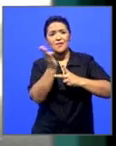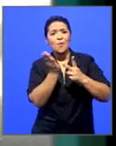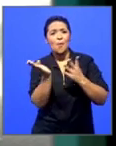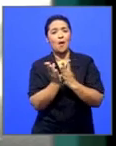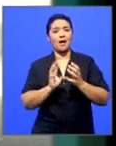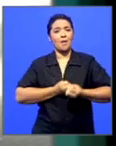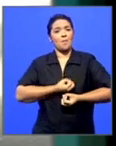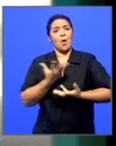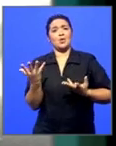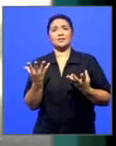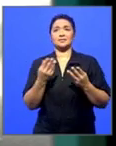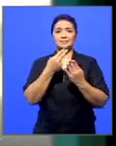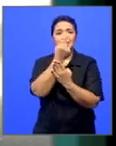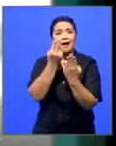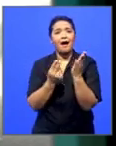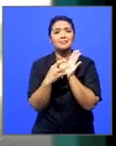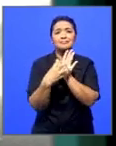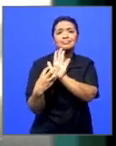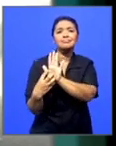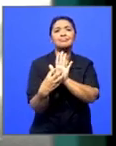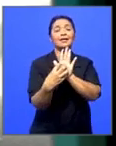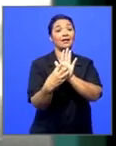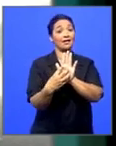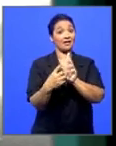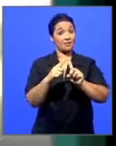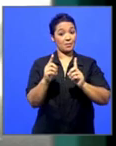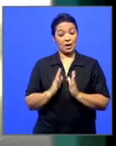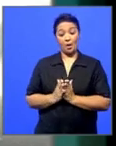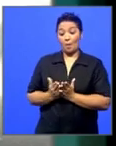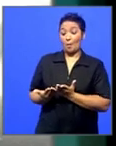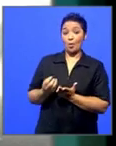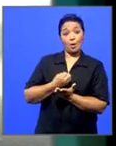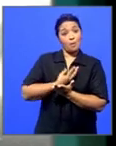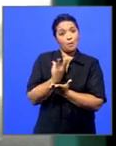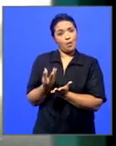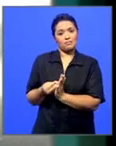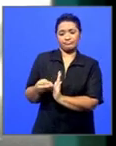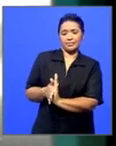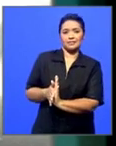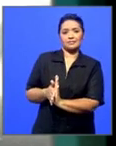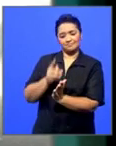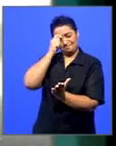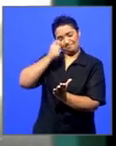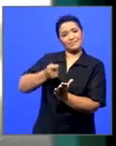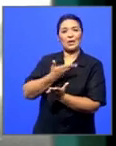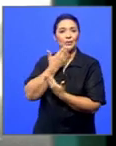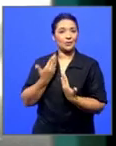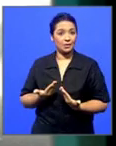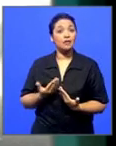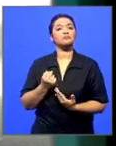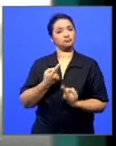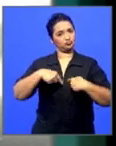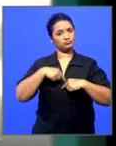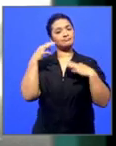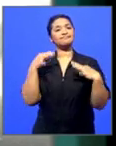on canvas, that there's not been a book of poetry that celebrates him. So then we set